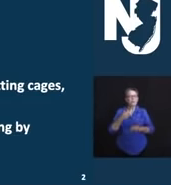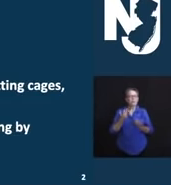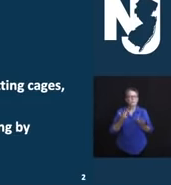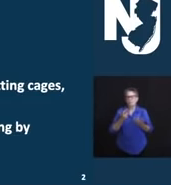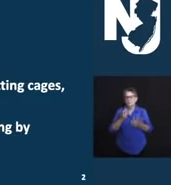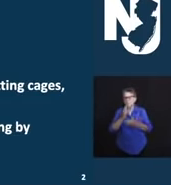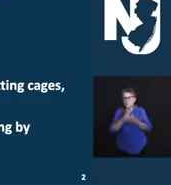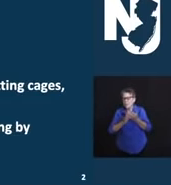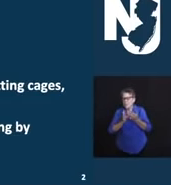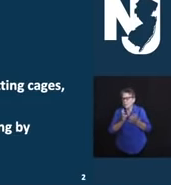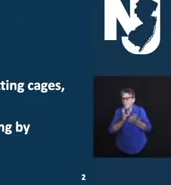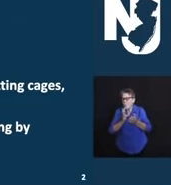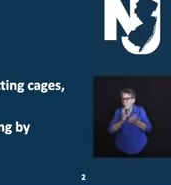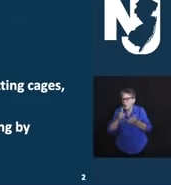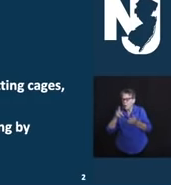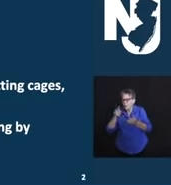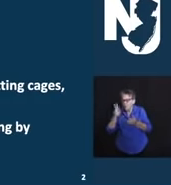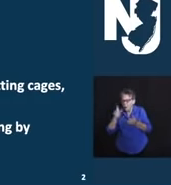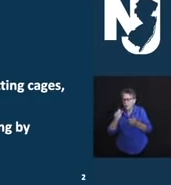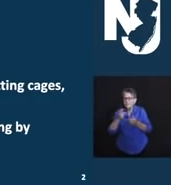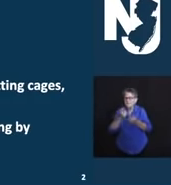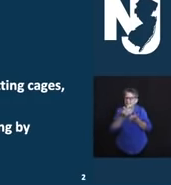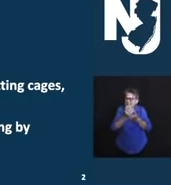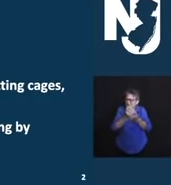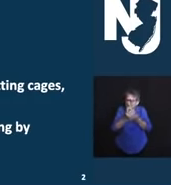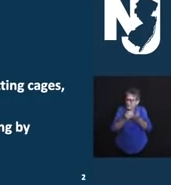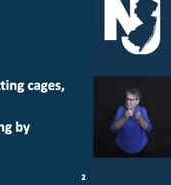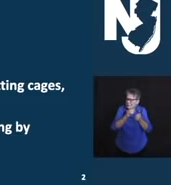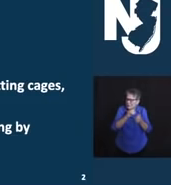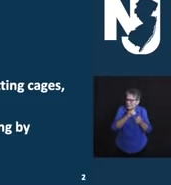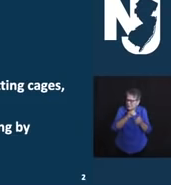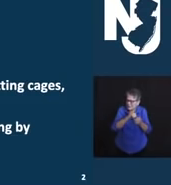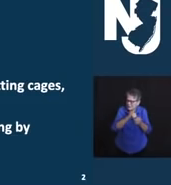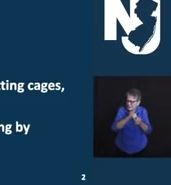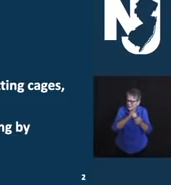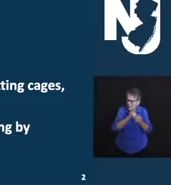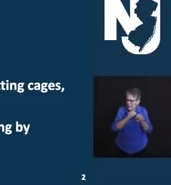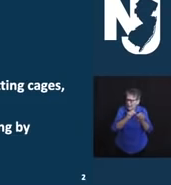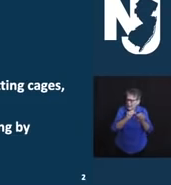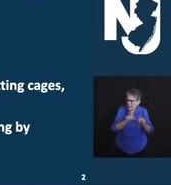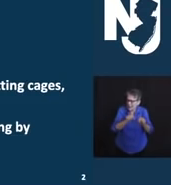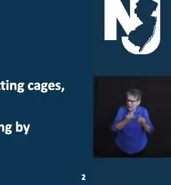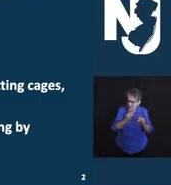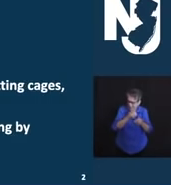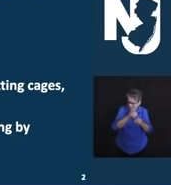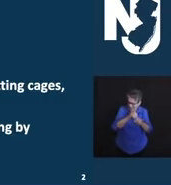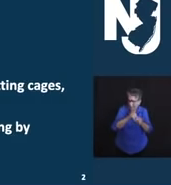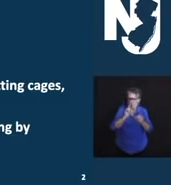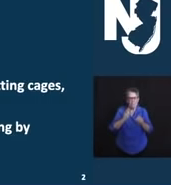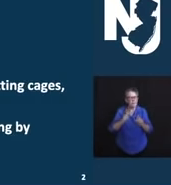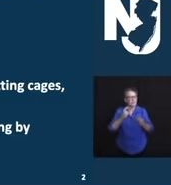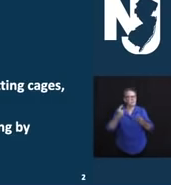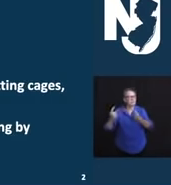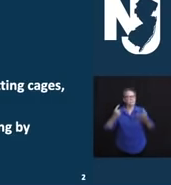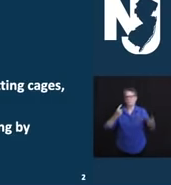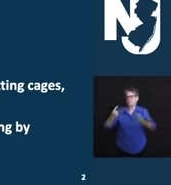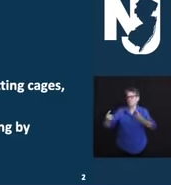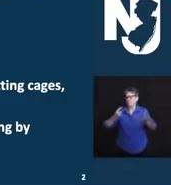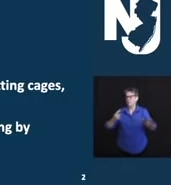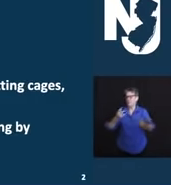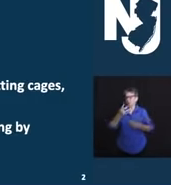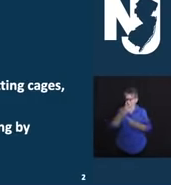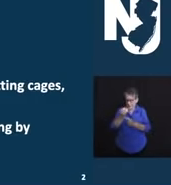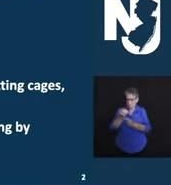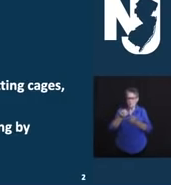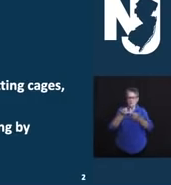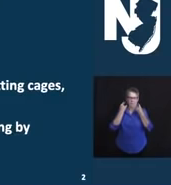facilities where activities can be enjoyed while both social distancing and wearing a face covering. As we head into